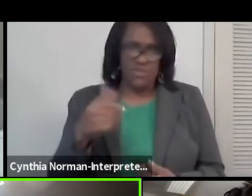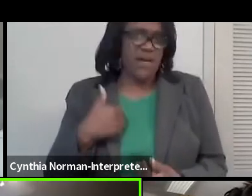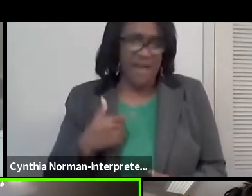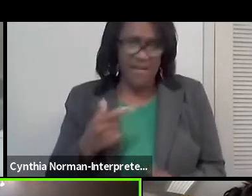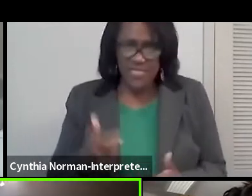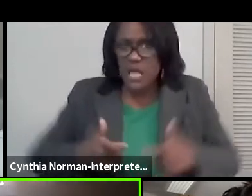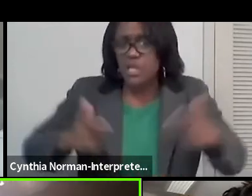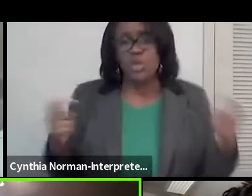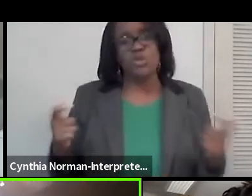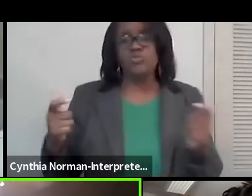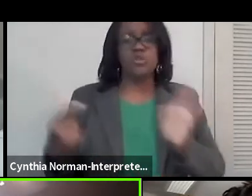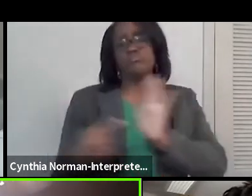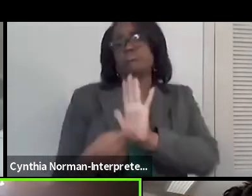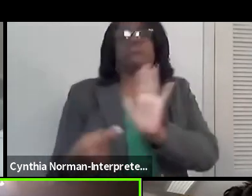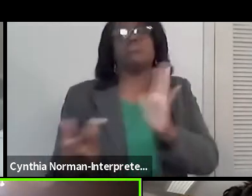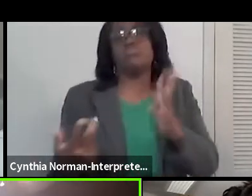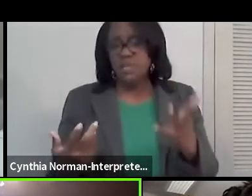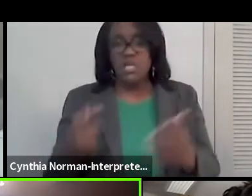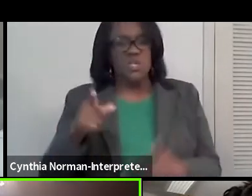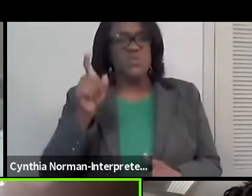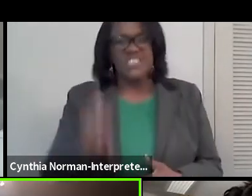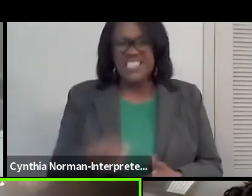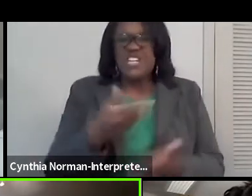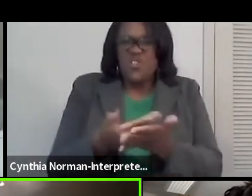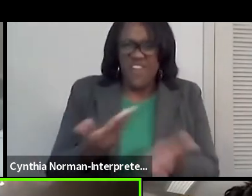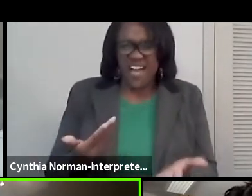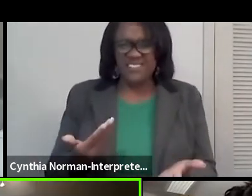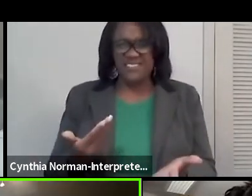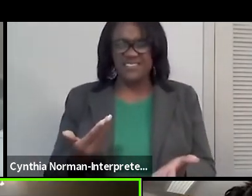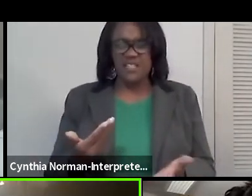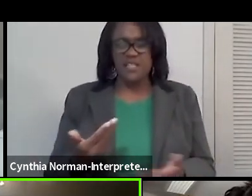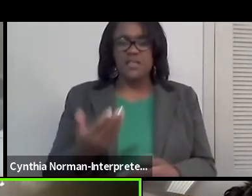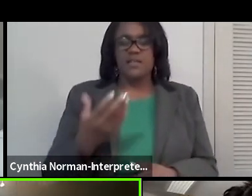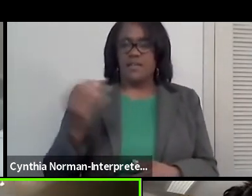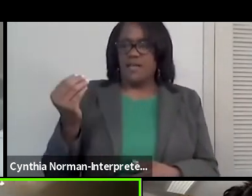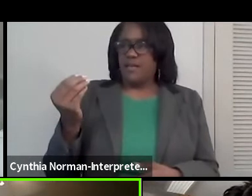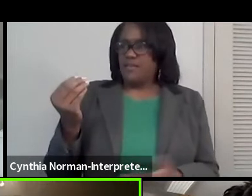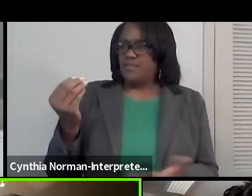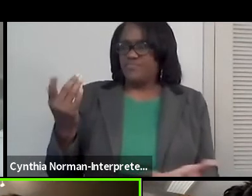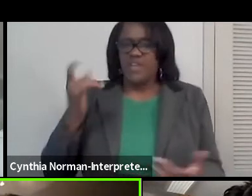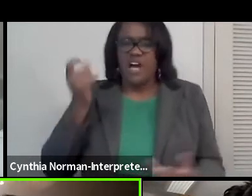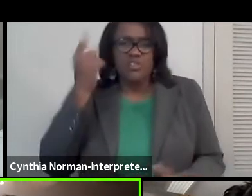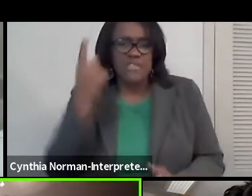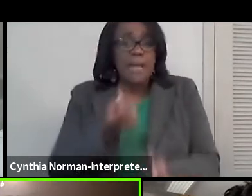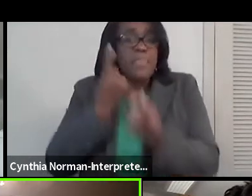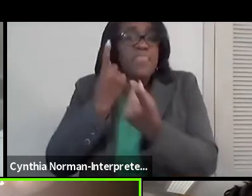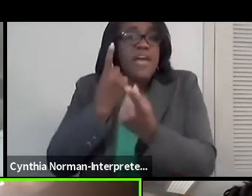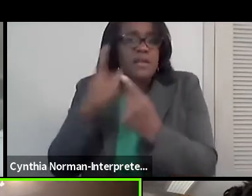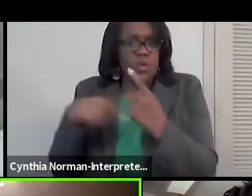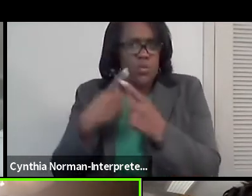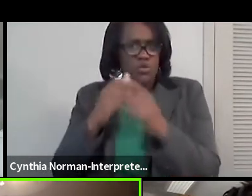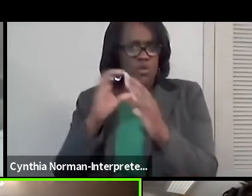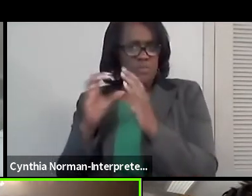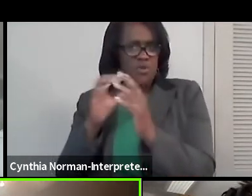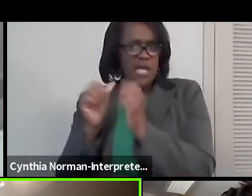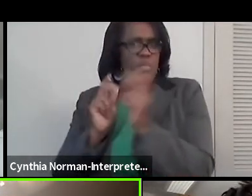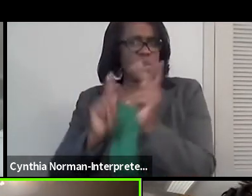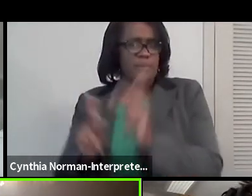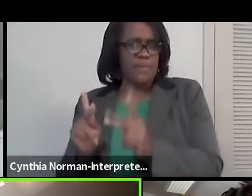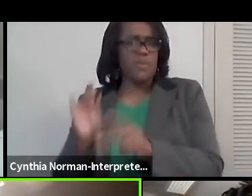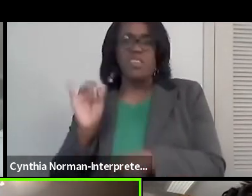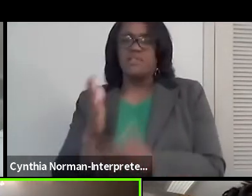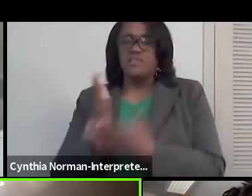huge notoriety. All you need to do is know your facts. And you also need to understand, you need to be empathetic when you communicate to people about it. And that's something that